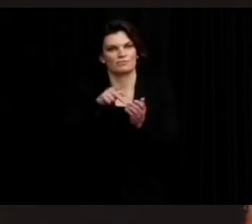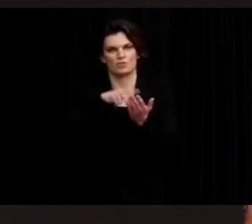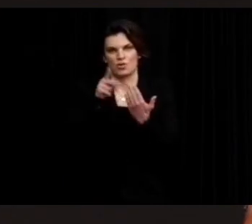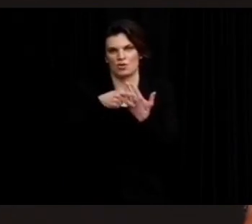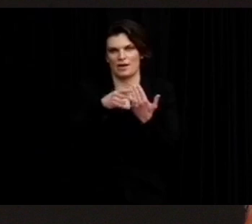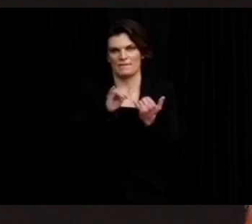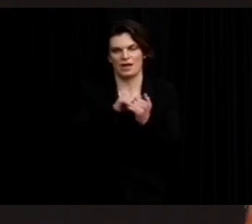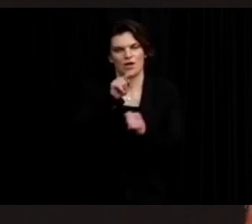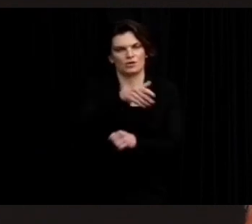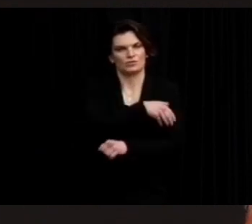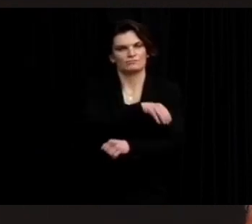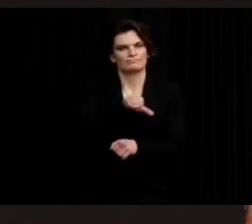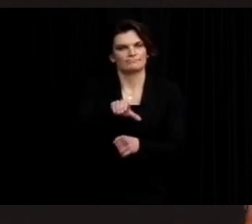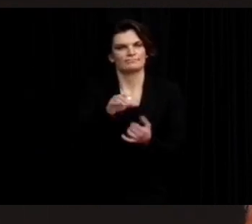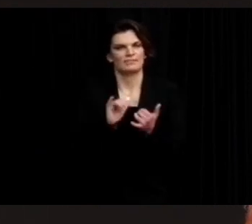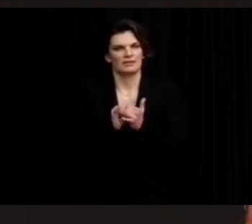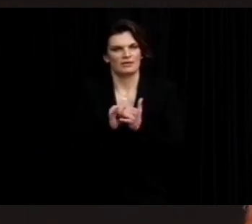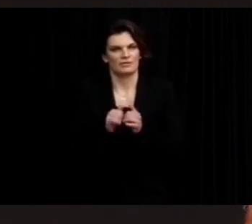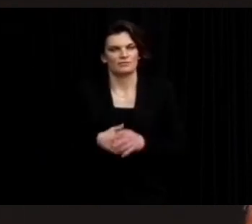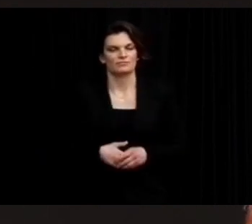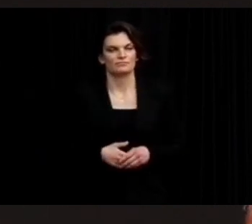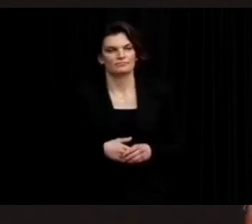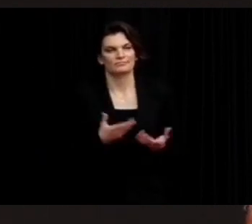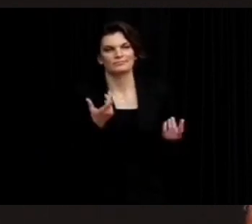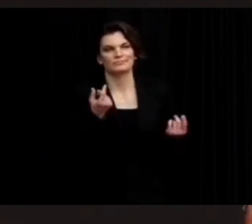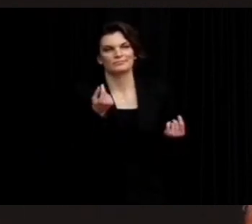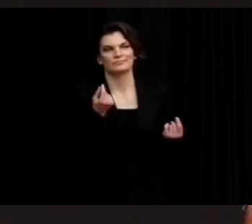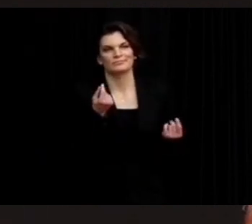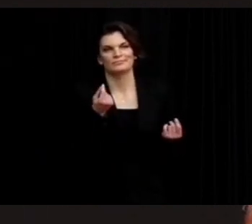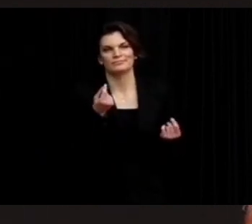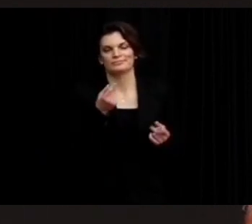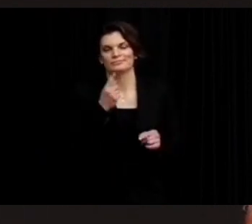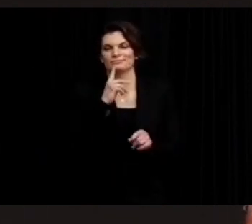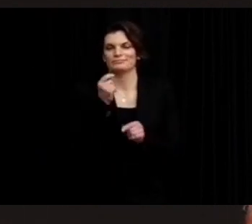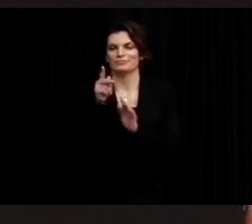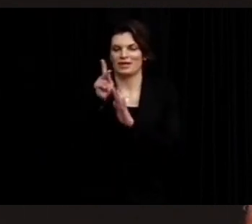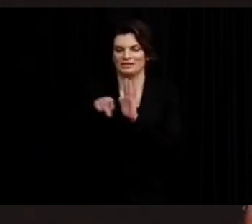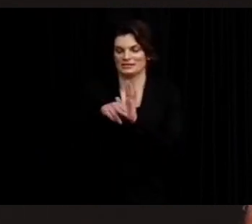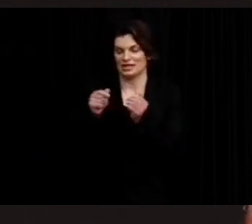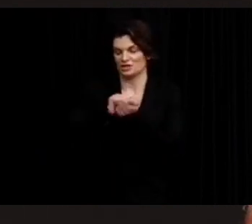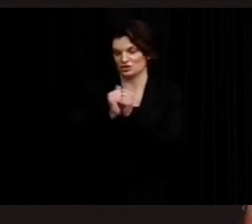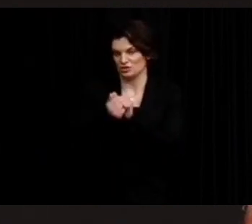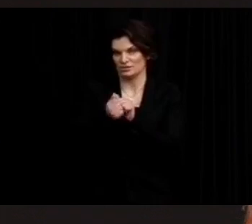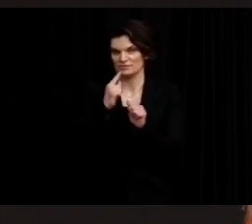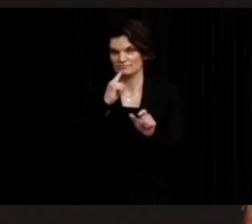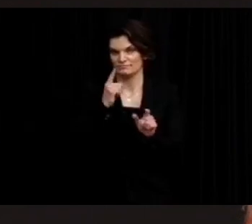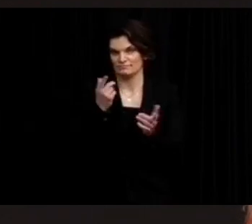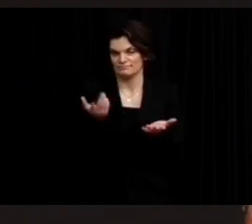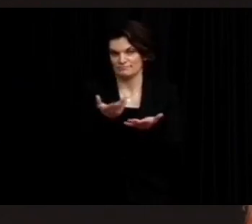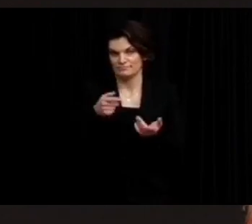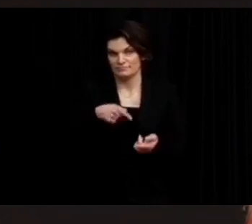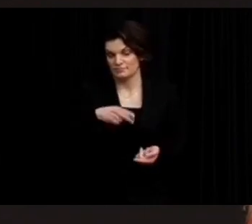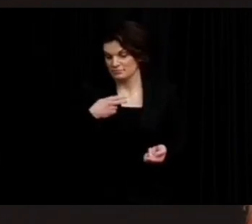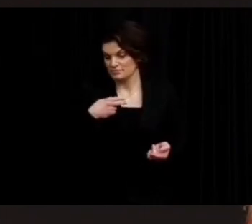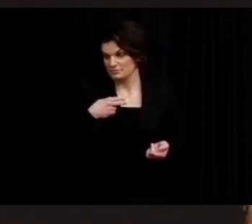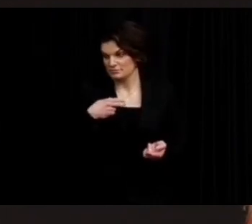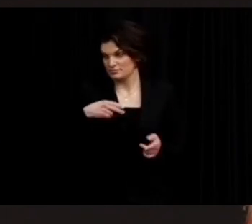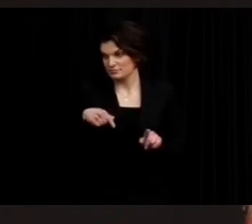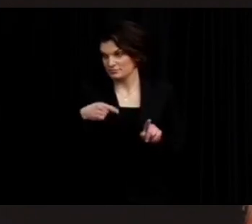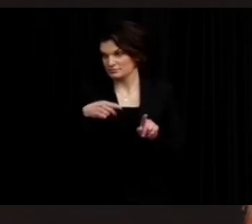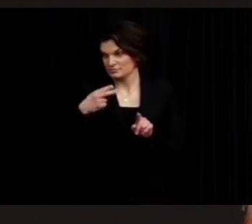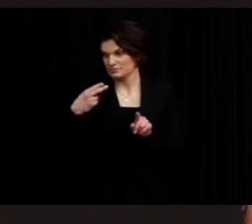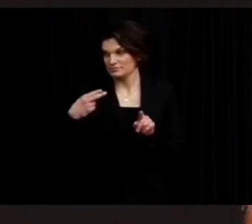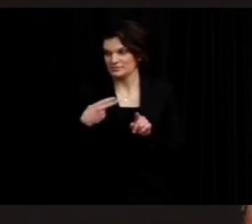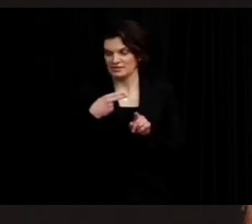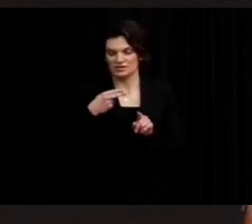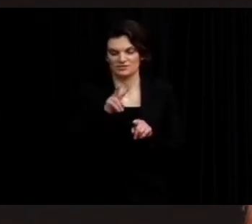include it with this other one as well. What sort of policies and program changes have Mishda HCV program made to